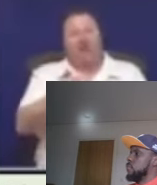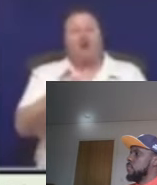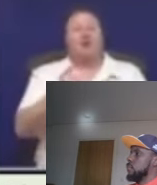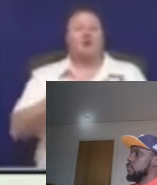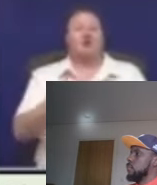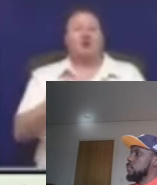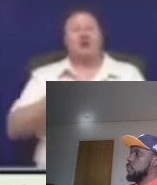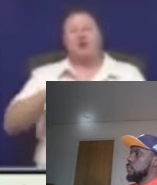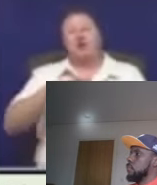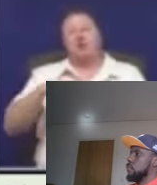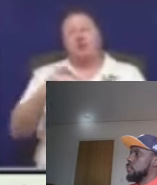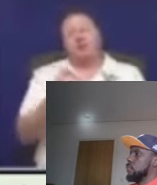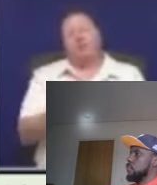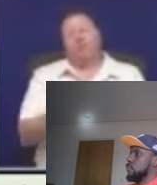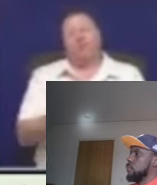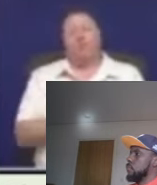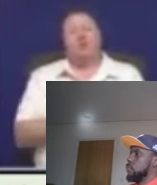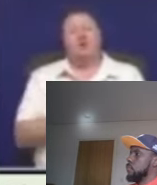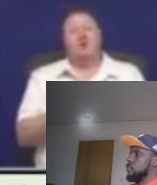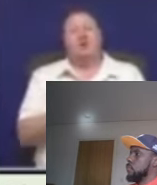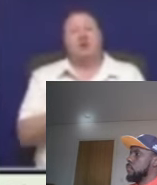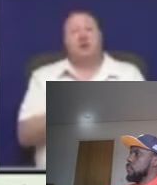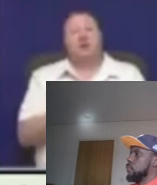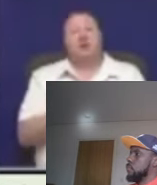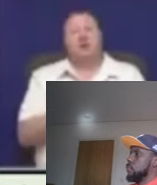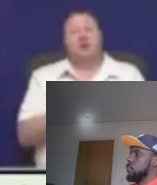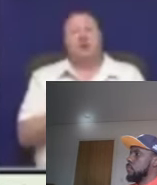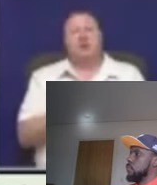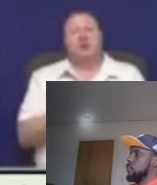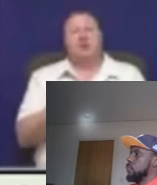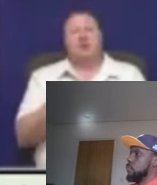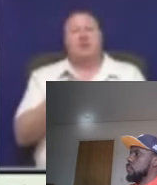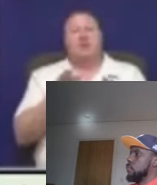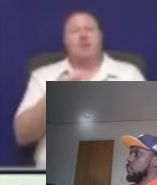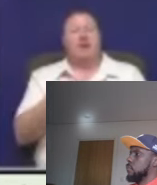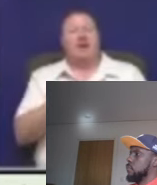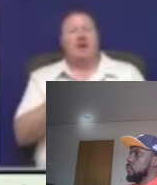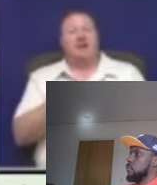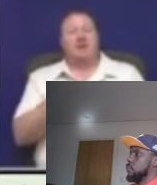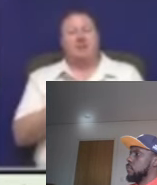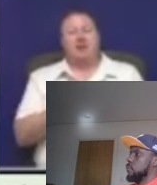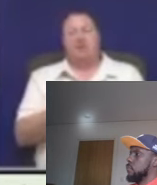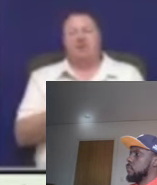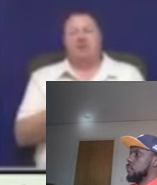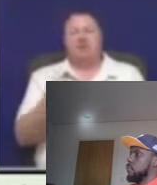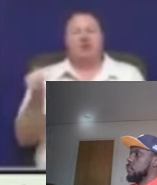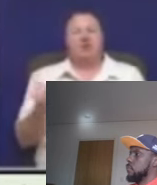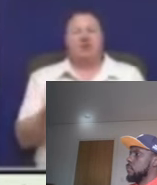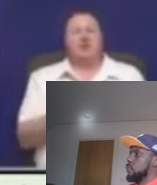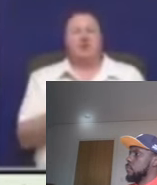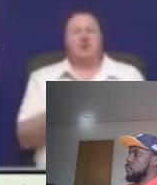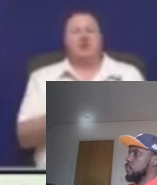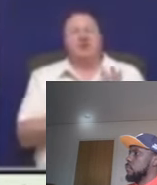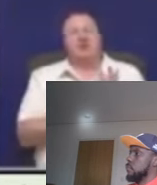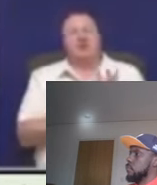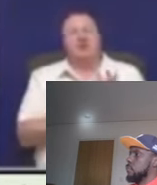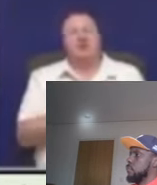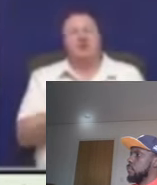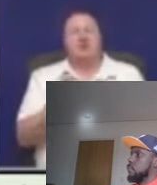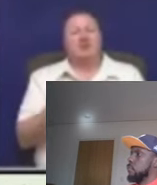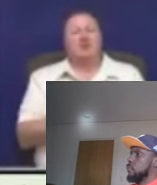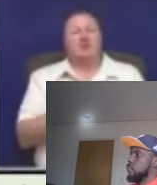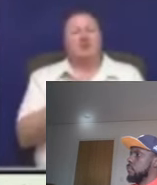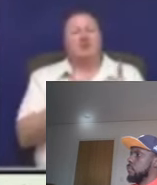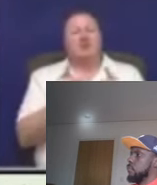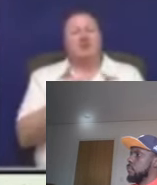country. Furthermore, we are formalizing our approach to public asset management with the introduction of technical task teams in cities